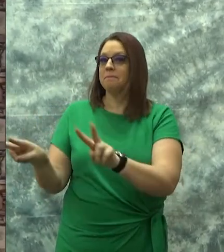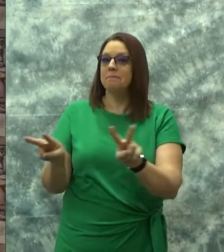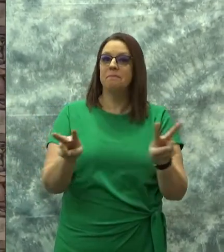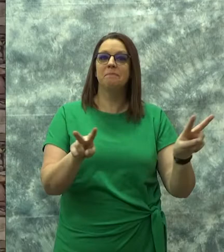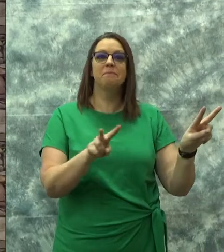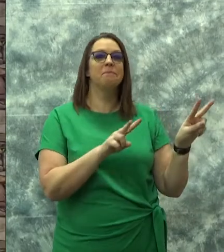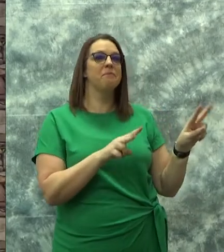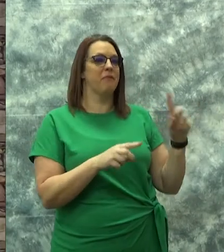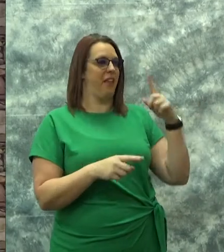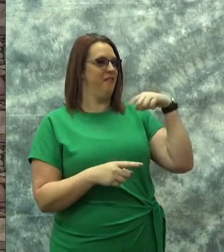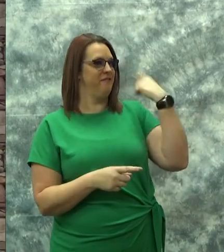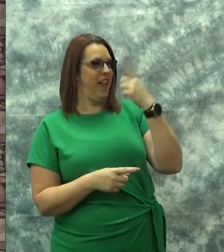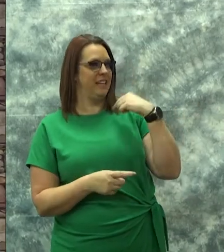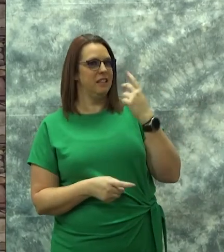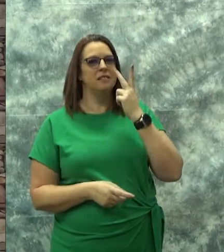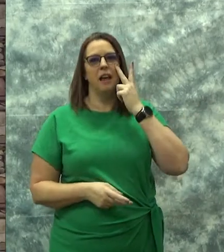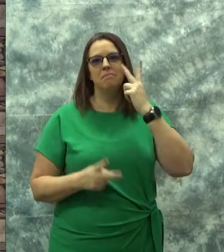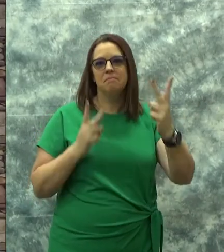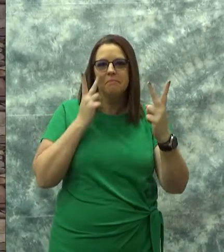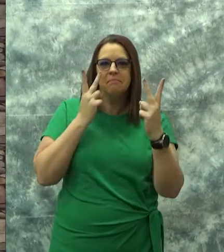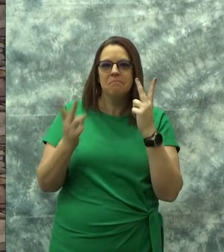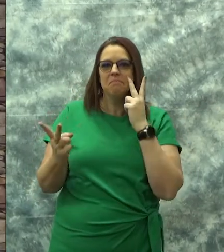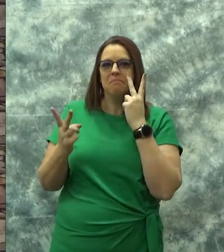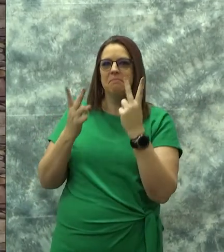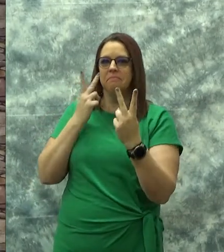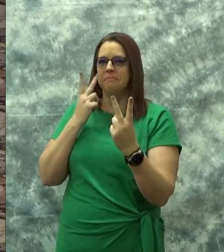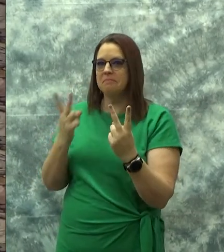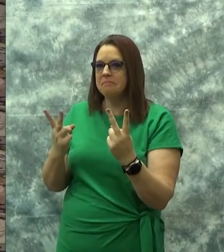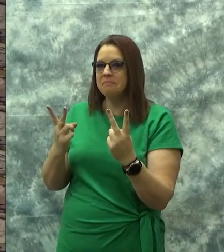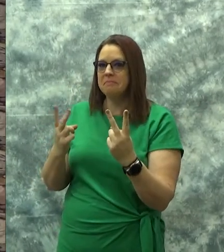I look around at all the faces and I see